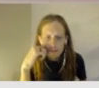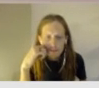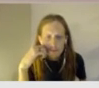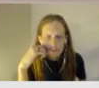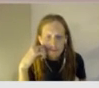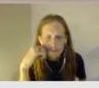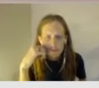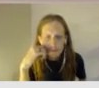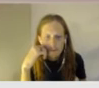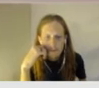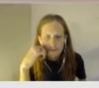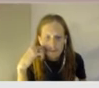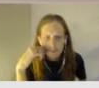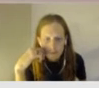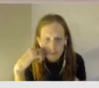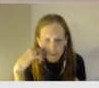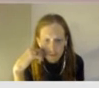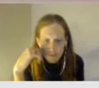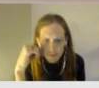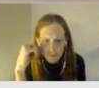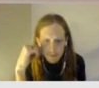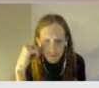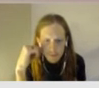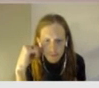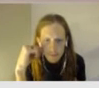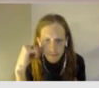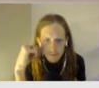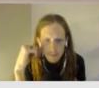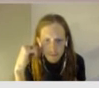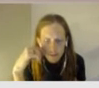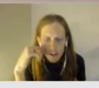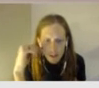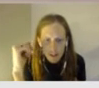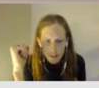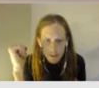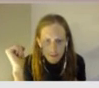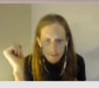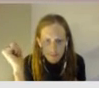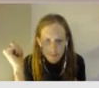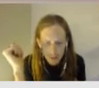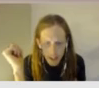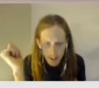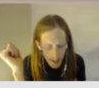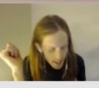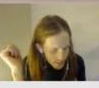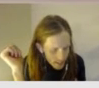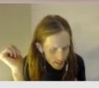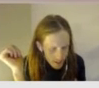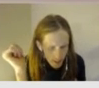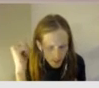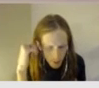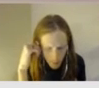inherent similarity there. So I think that's why personally I'm drawn to those types of stories and wanting to tell those, you know? Yeah, I think